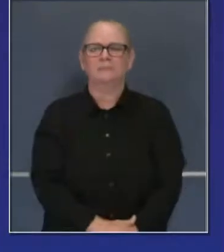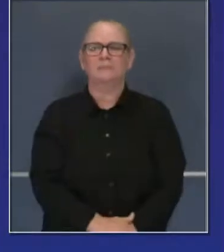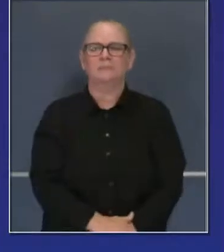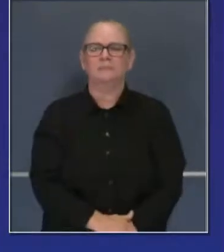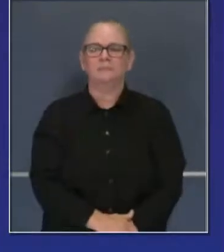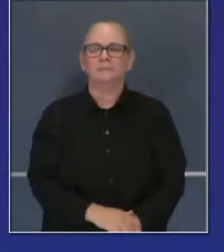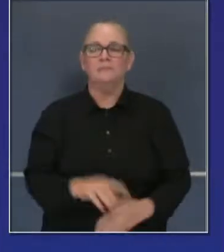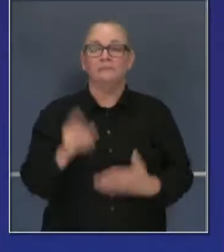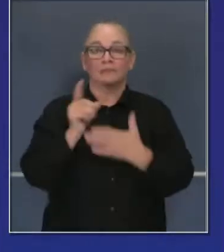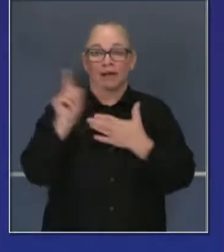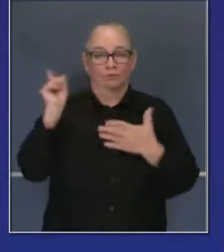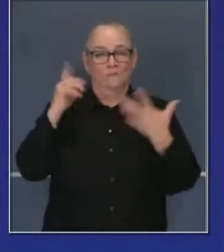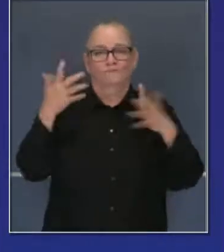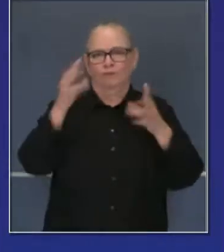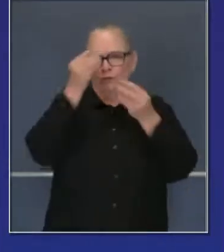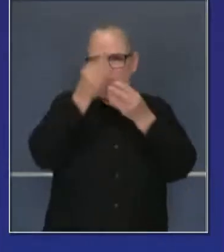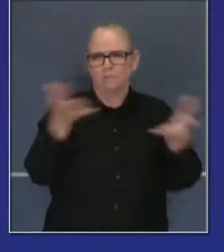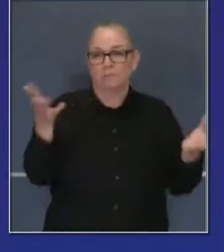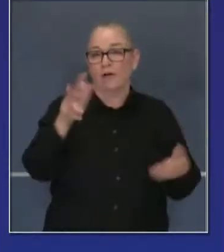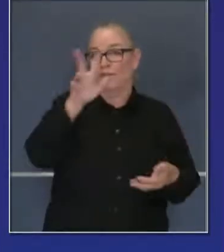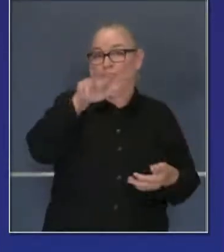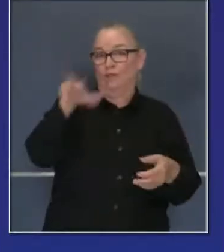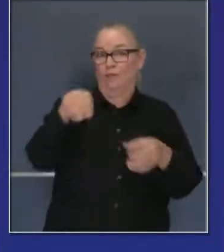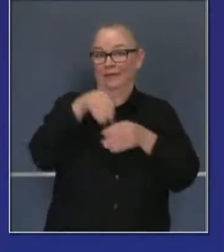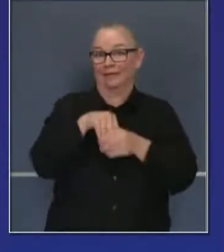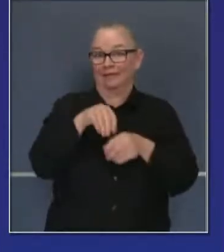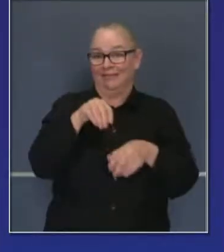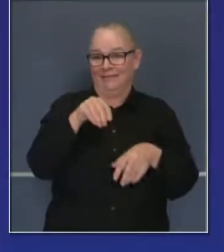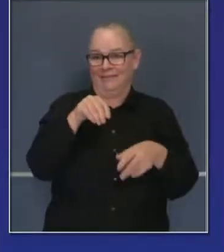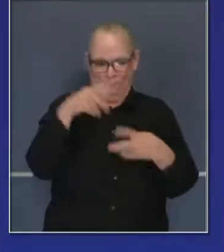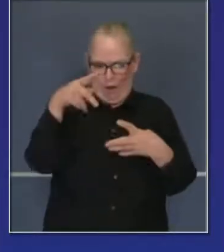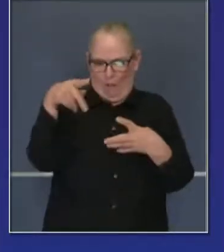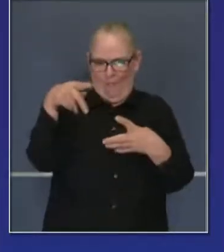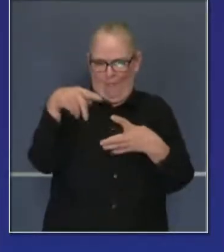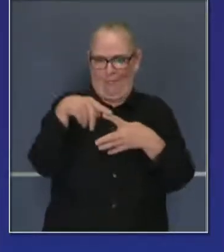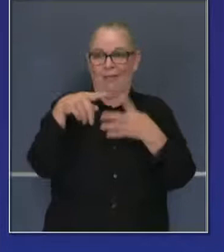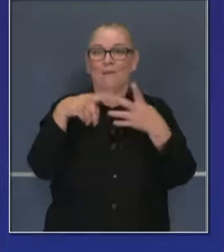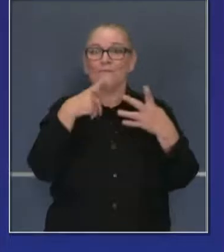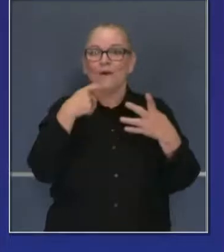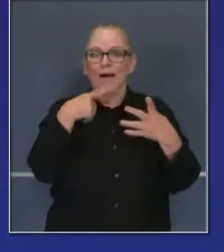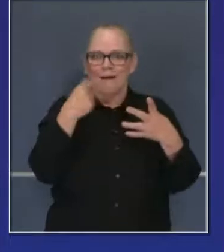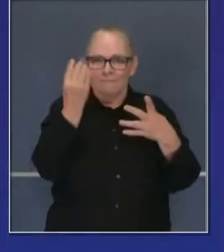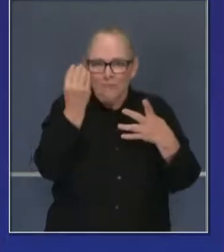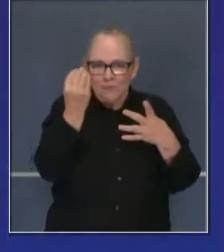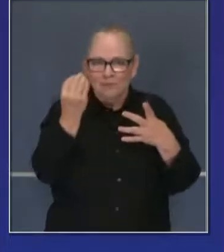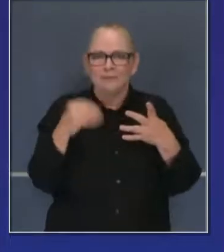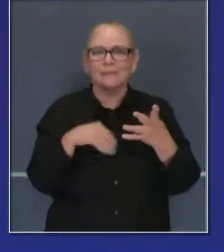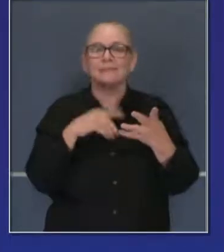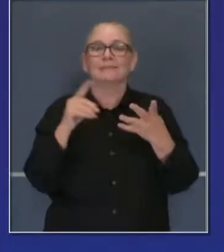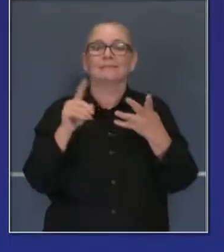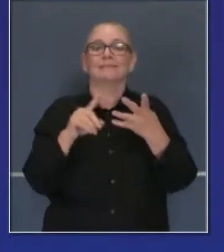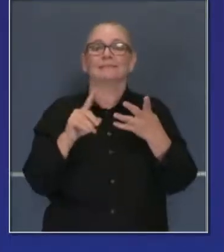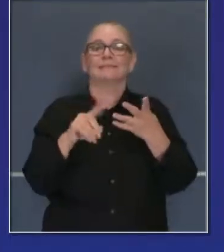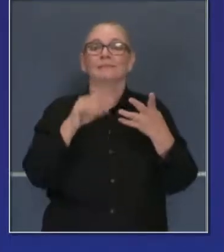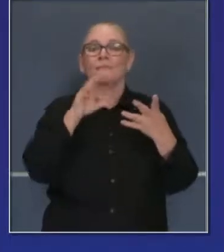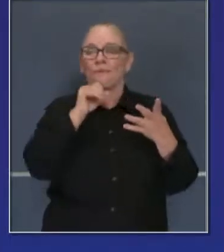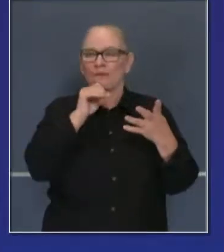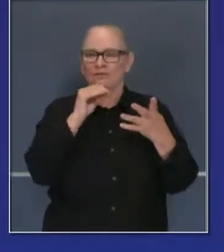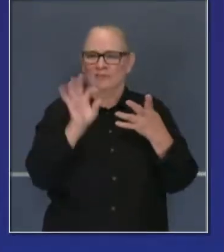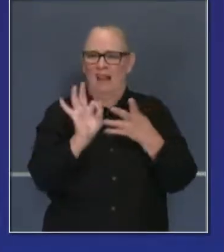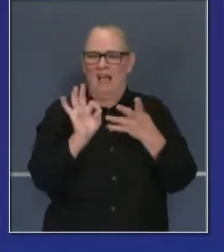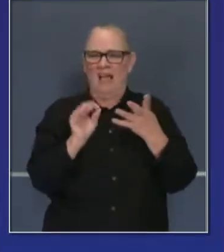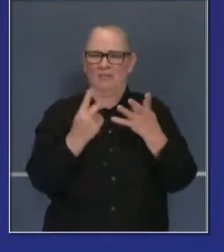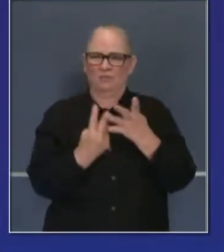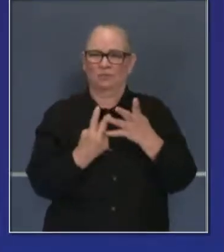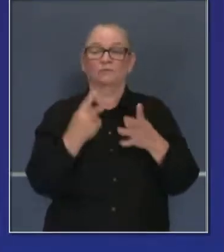we had 33 counties in purple, 14 in red. We announced yesterday, Dr. Galley announced, that